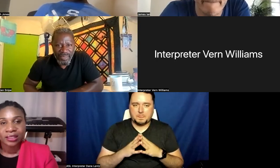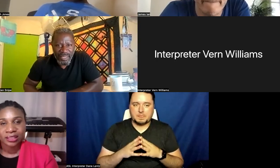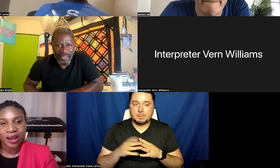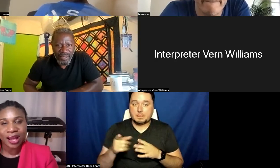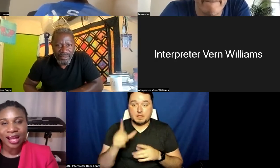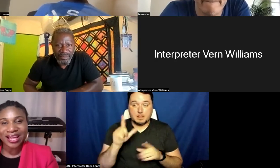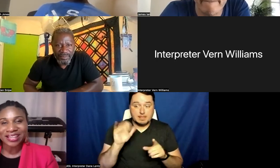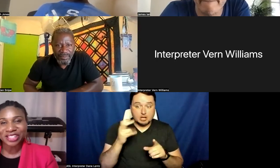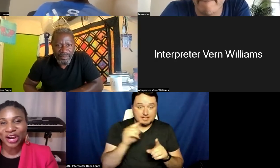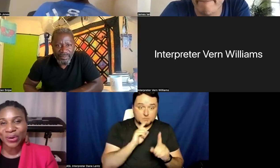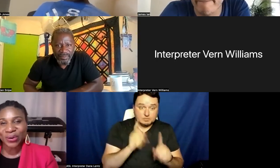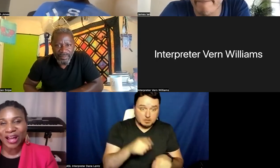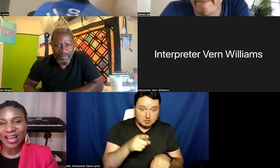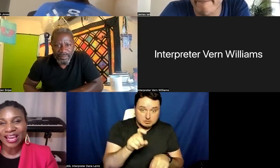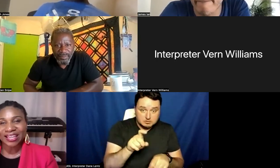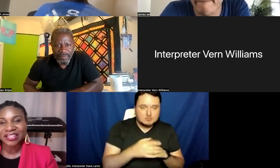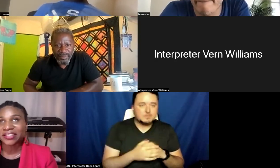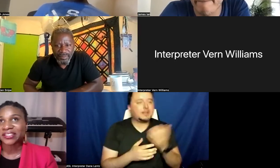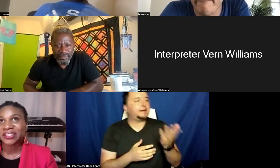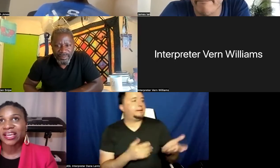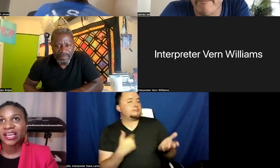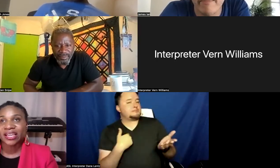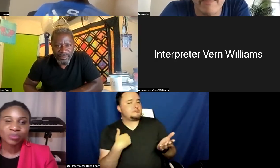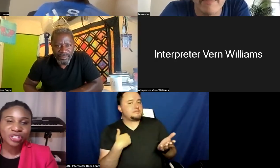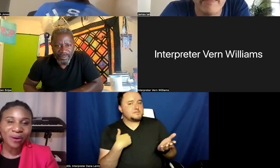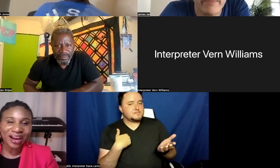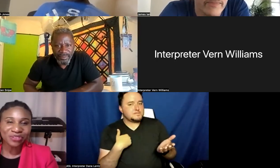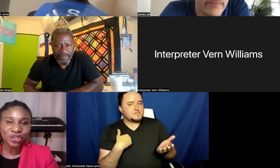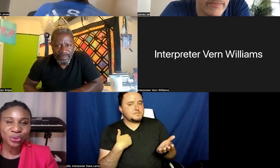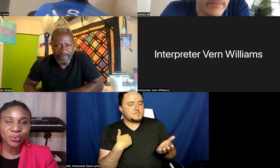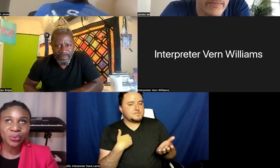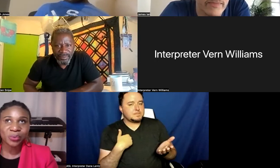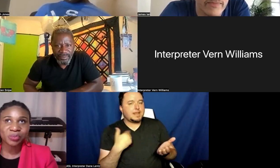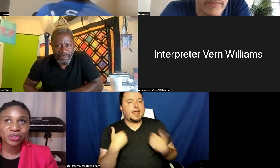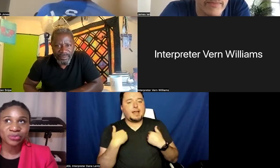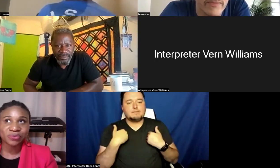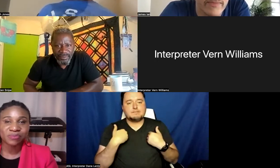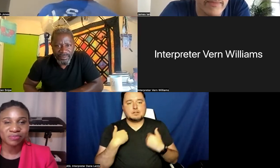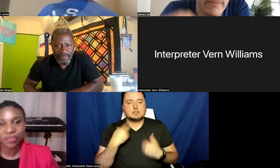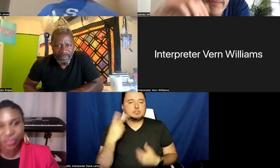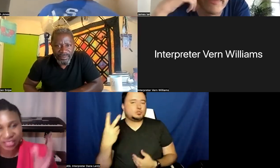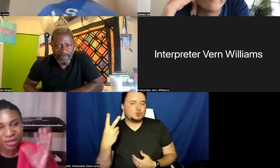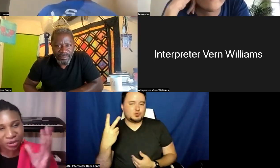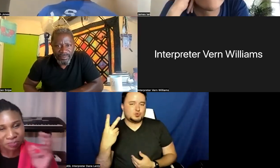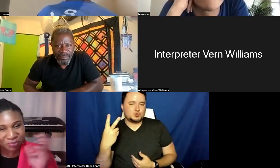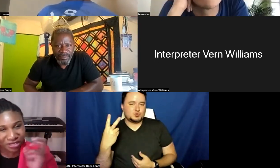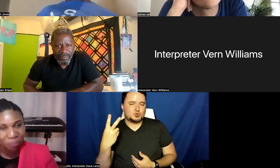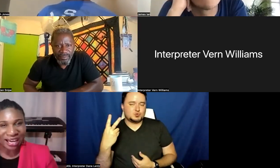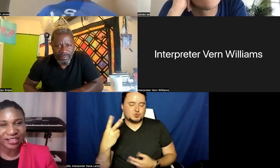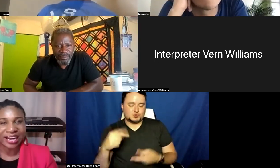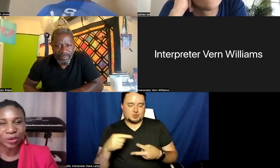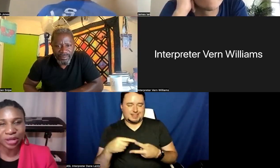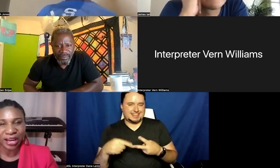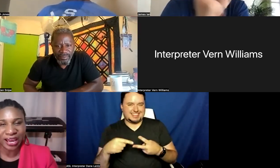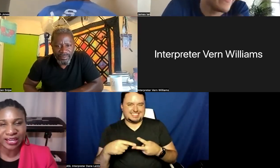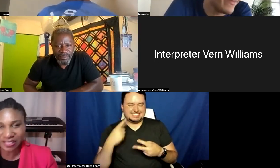response? So I have two sort of things that were like battling